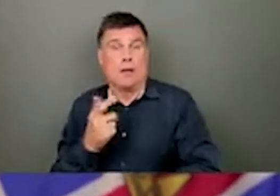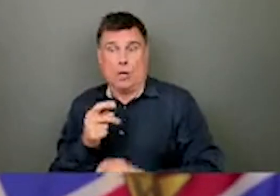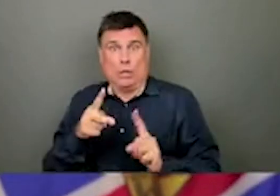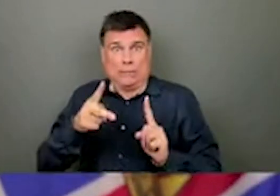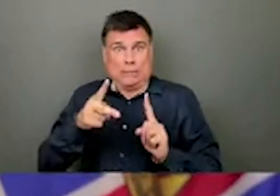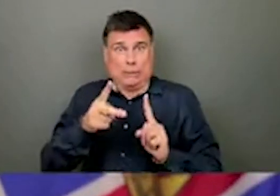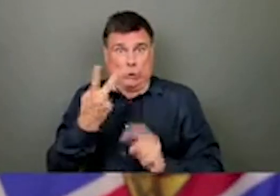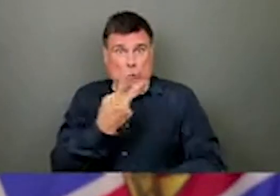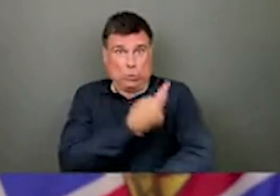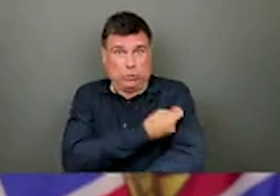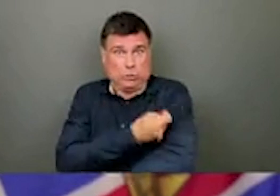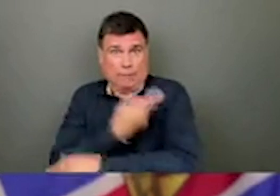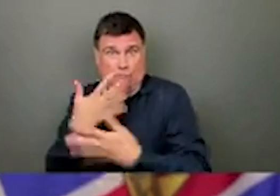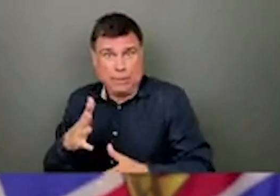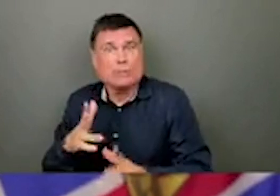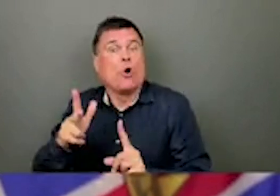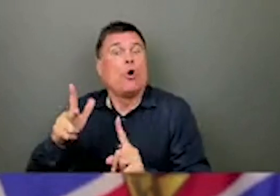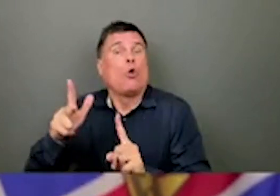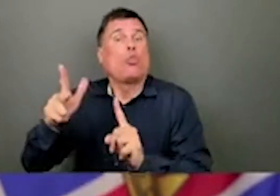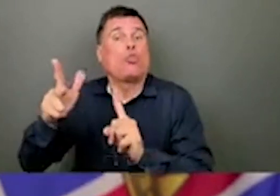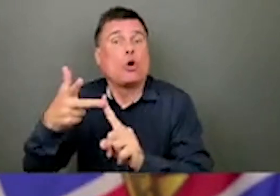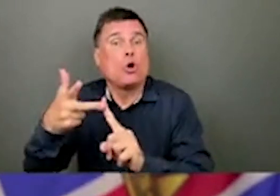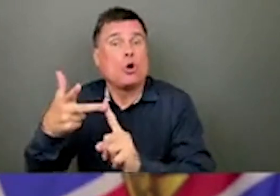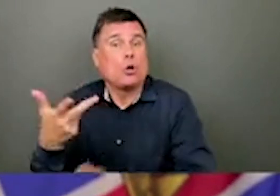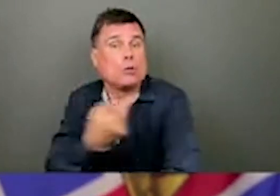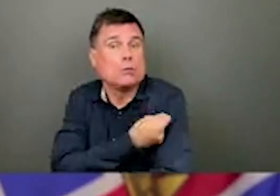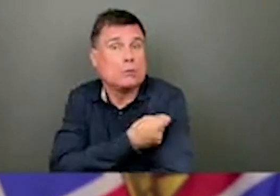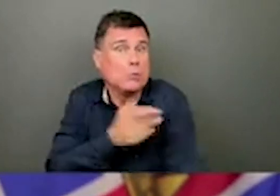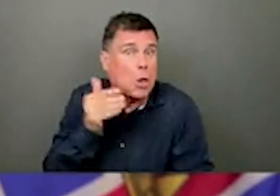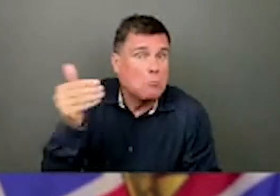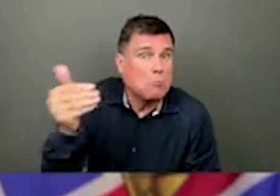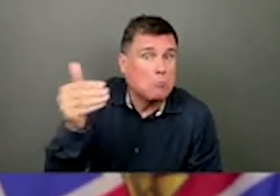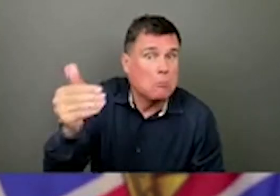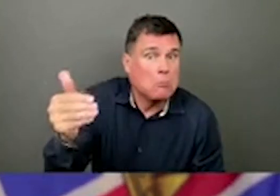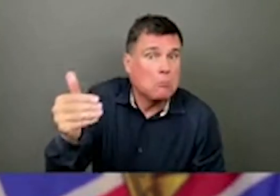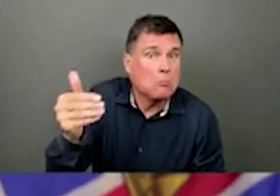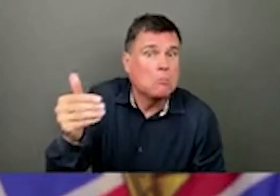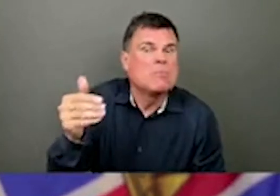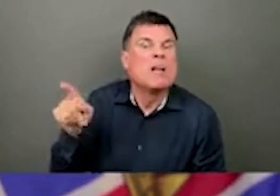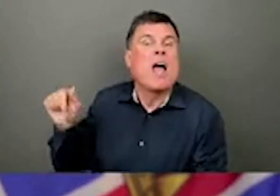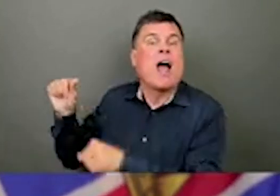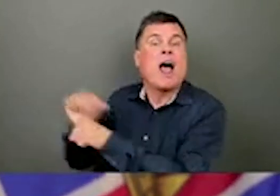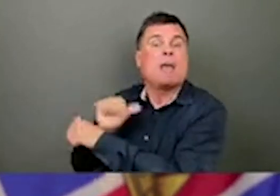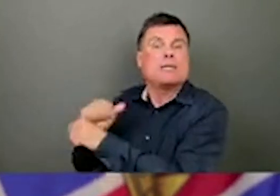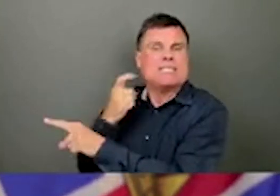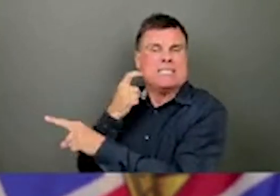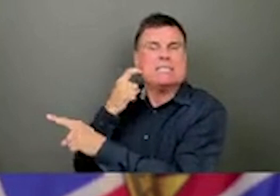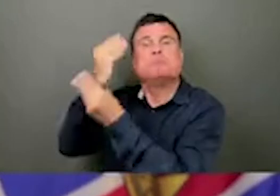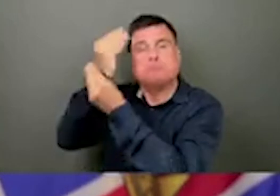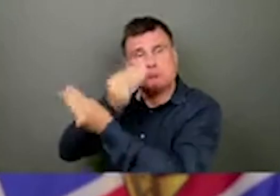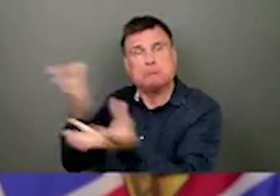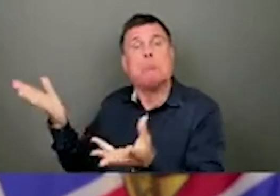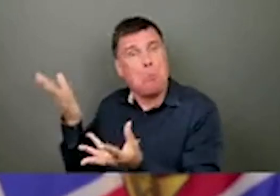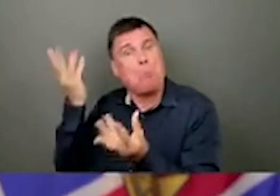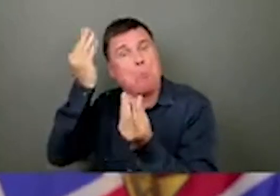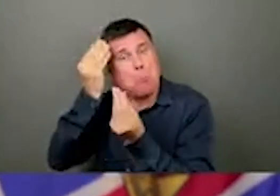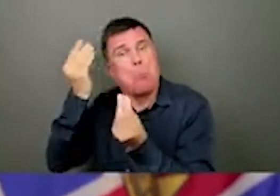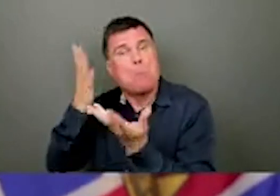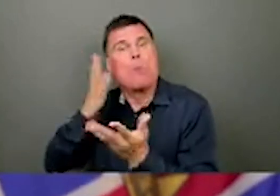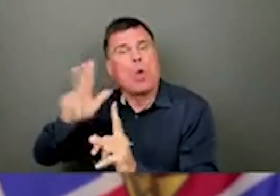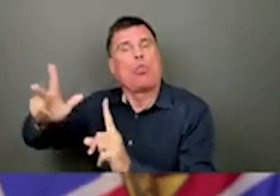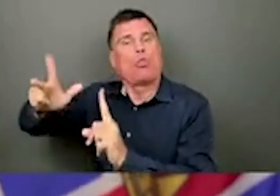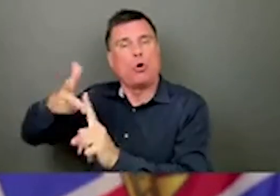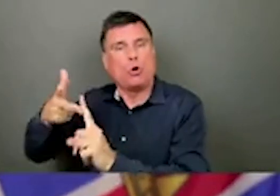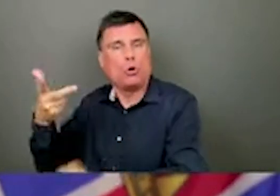moving towards booster shots, third shots for seniors. When could we see that happen in BC, and for whom? Yeah,